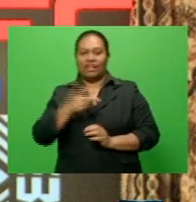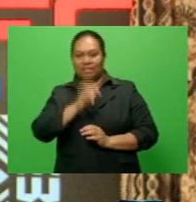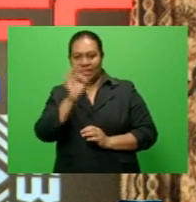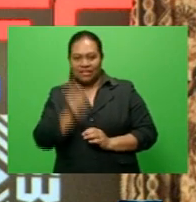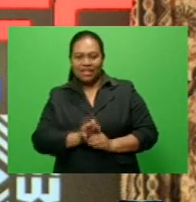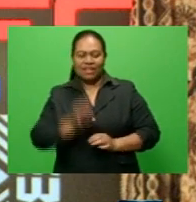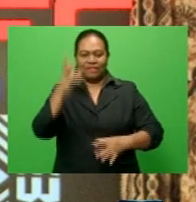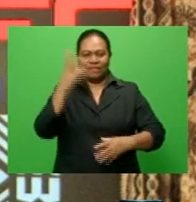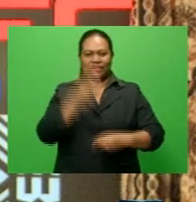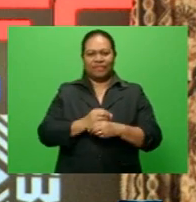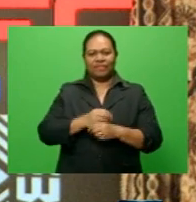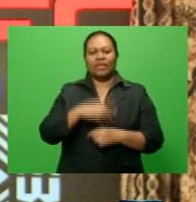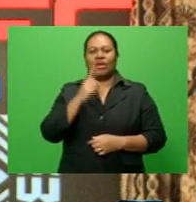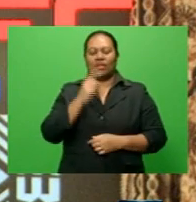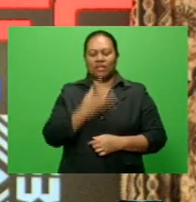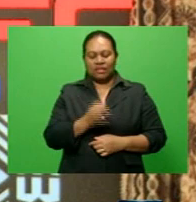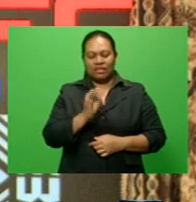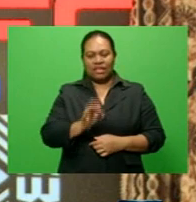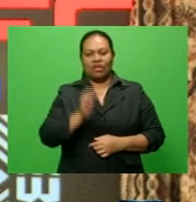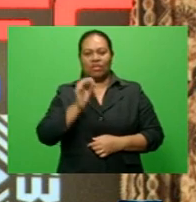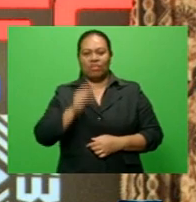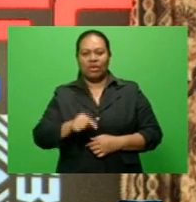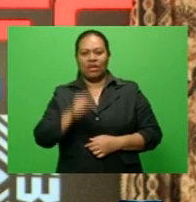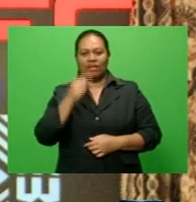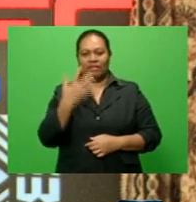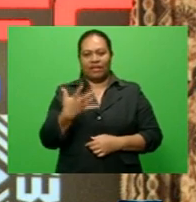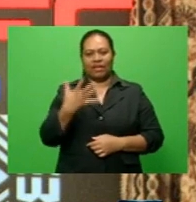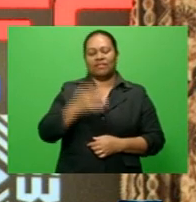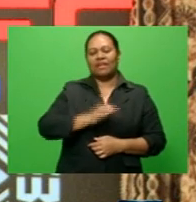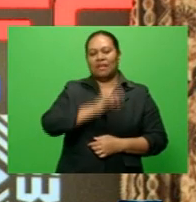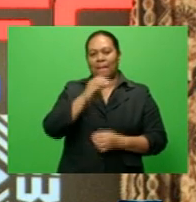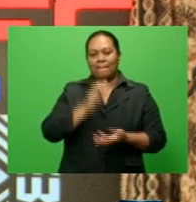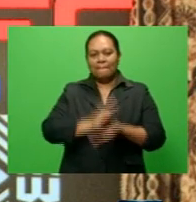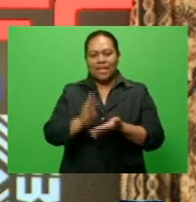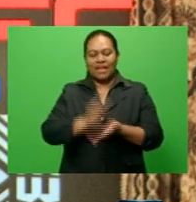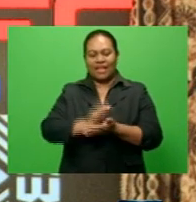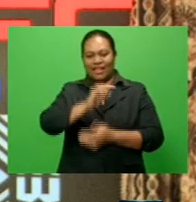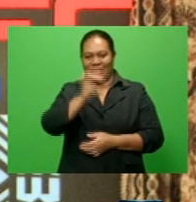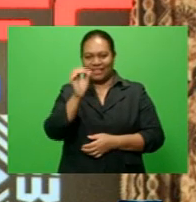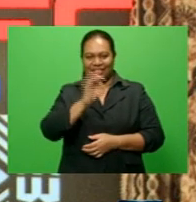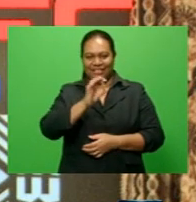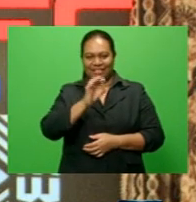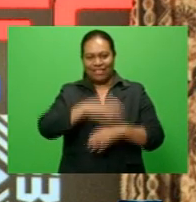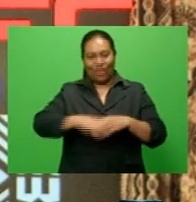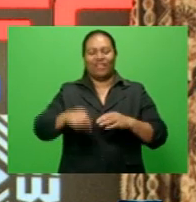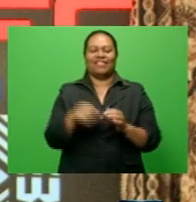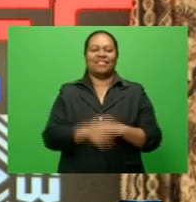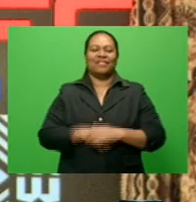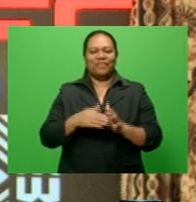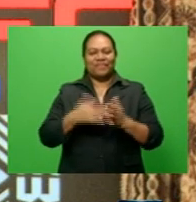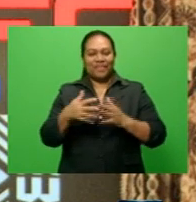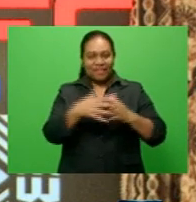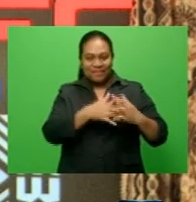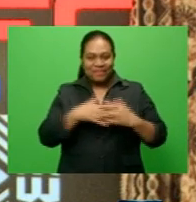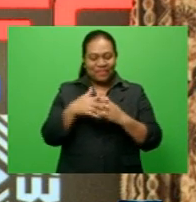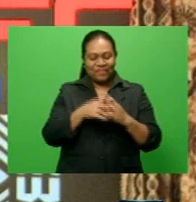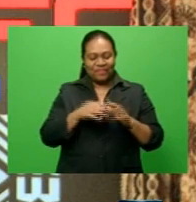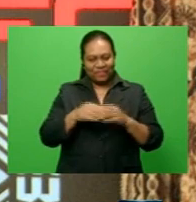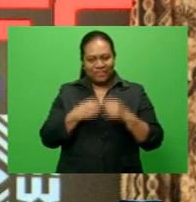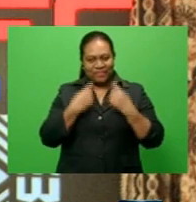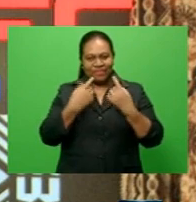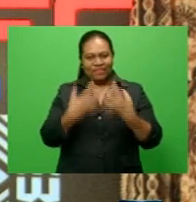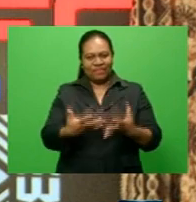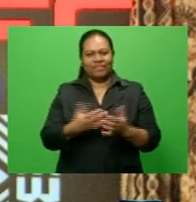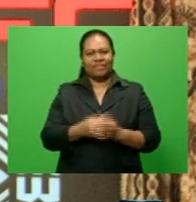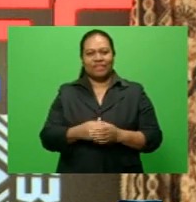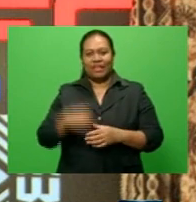concluded the week at $3.52 billion. On the foreign exchange front, the US dollar began where it left